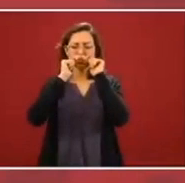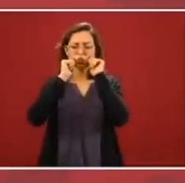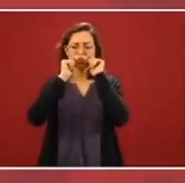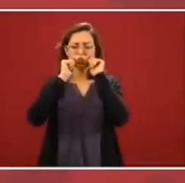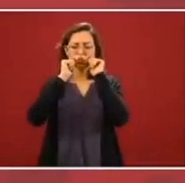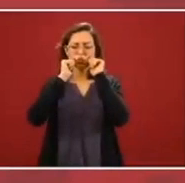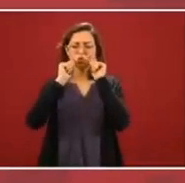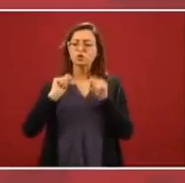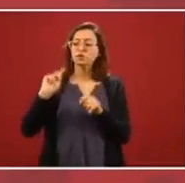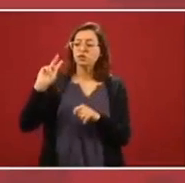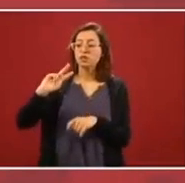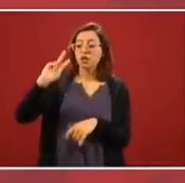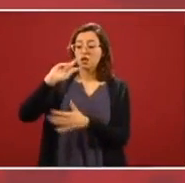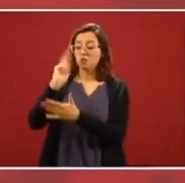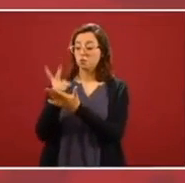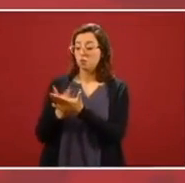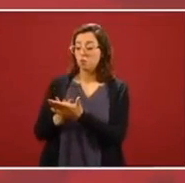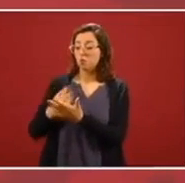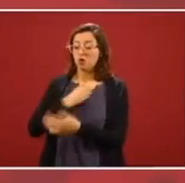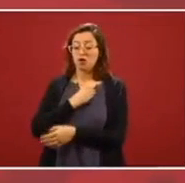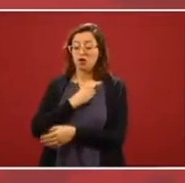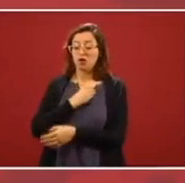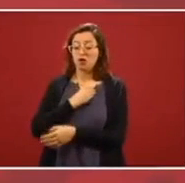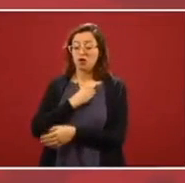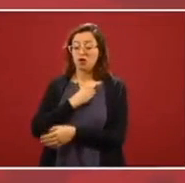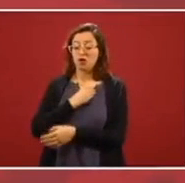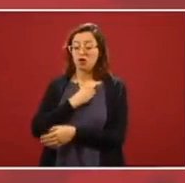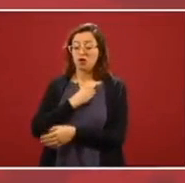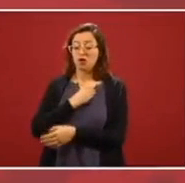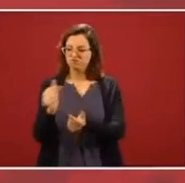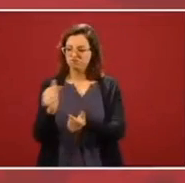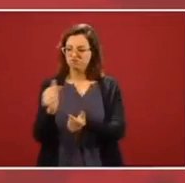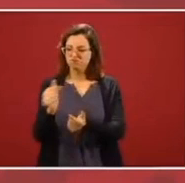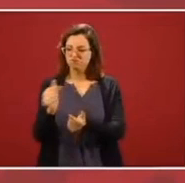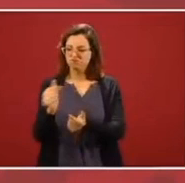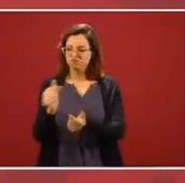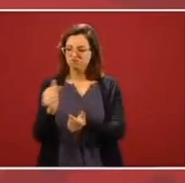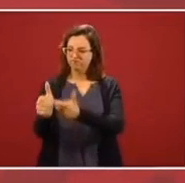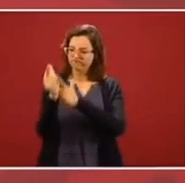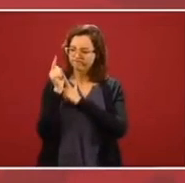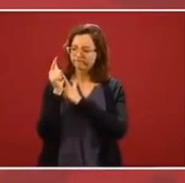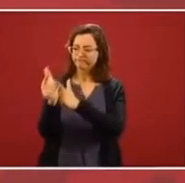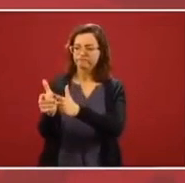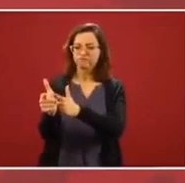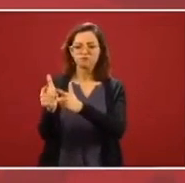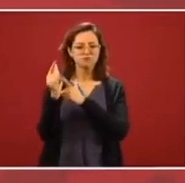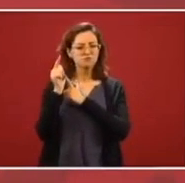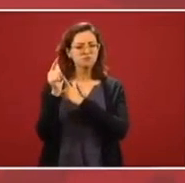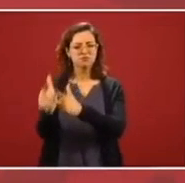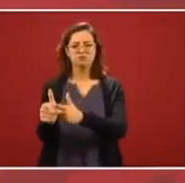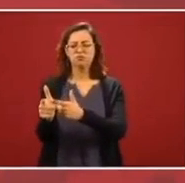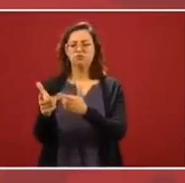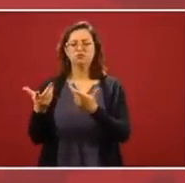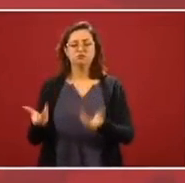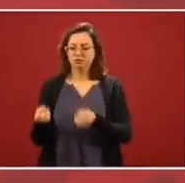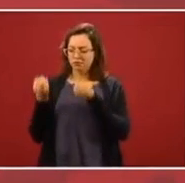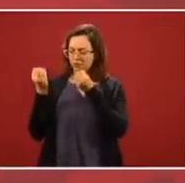for well-being se sostienen. would be sustained. Van a seguir llegando las